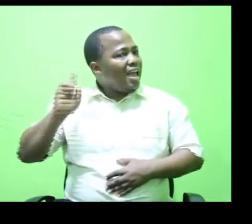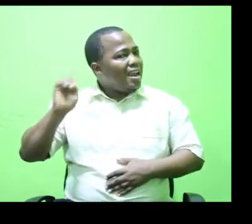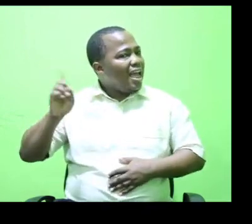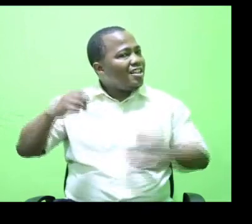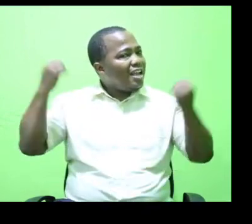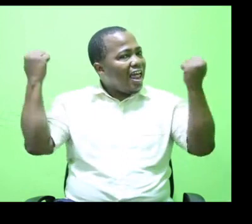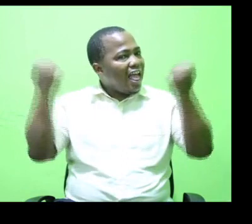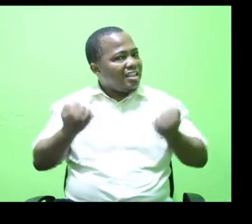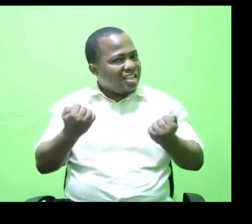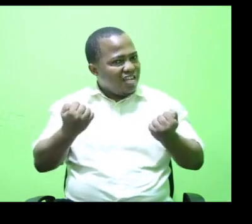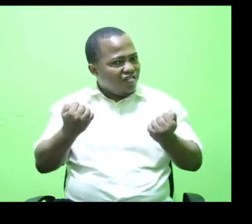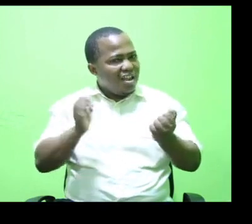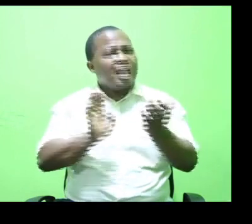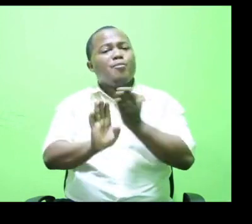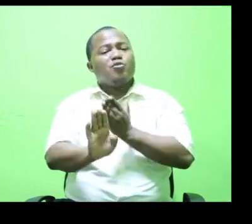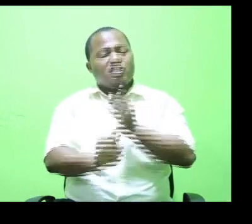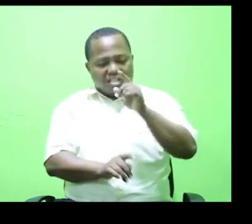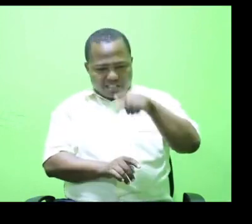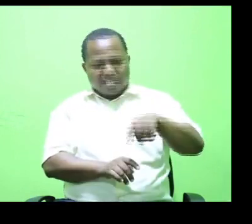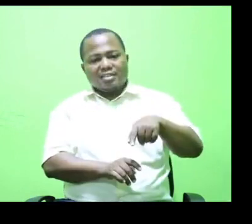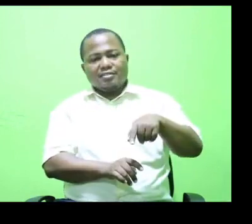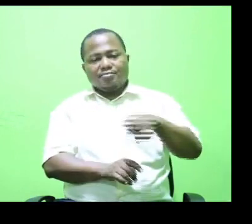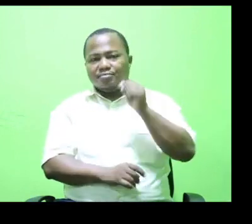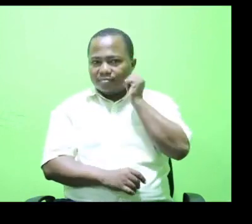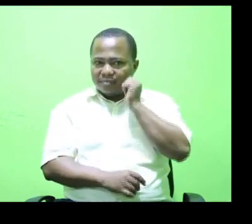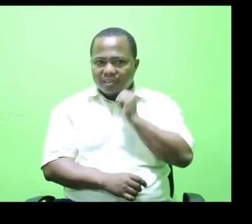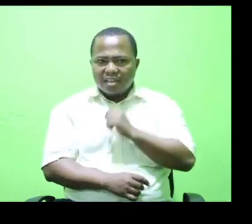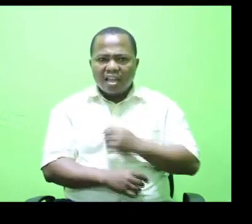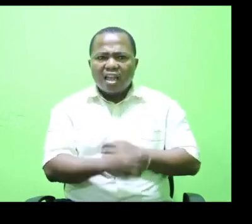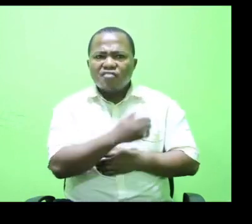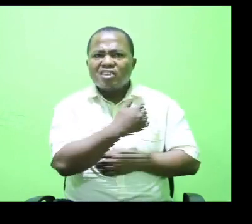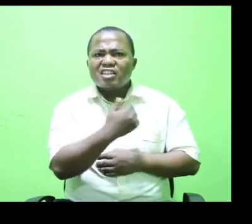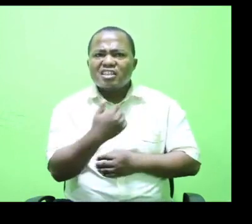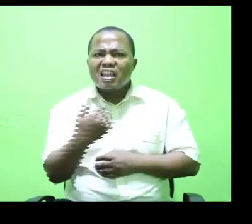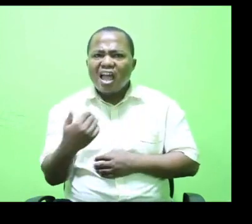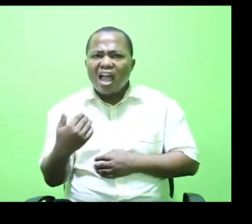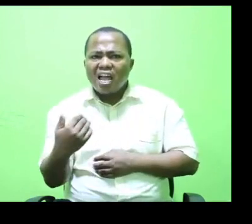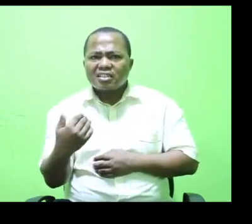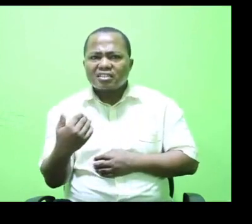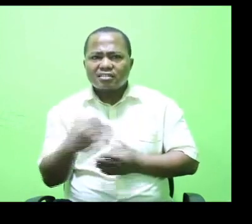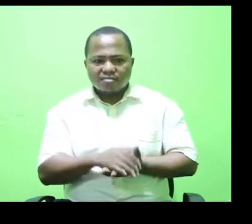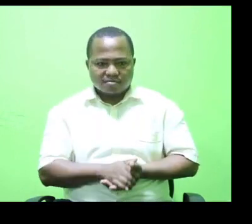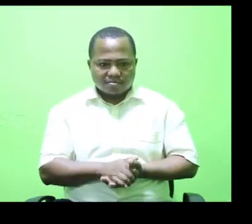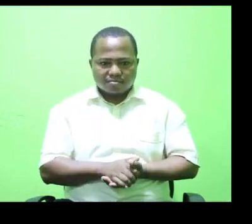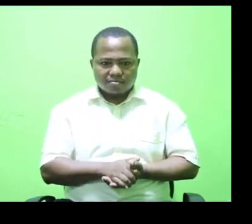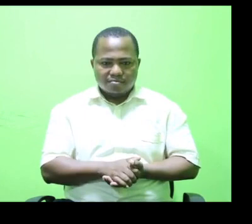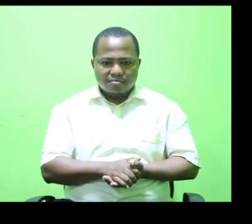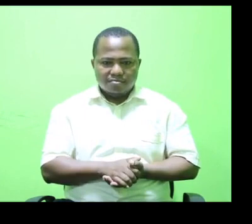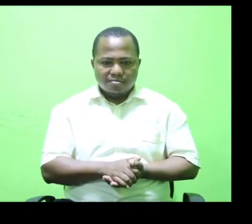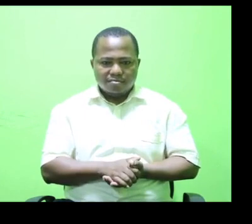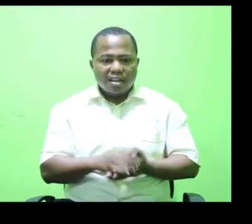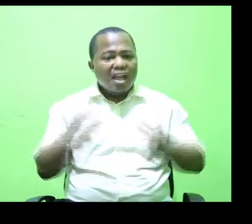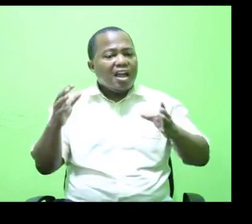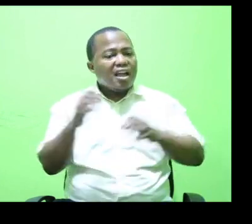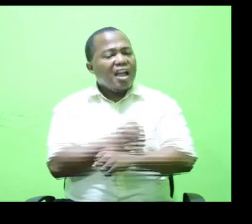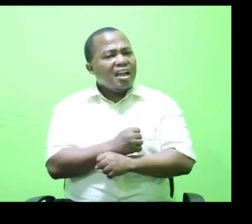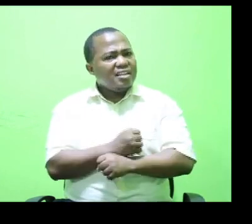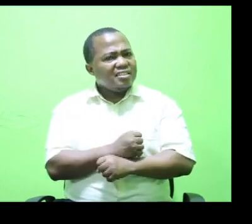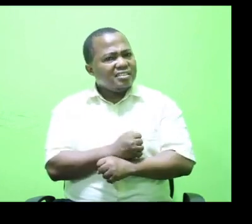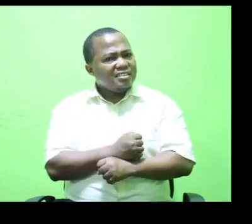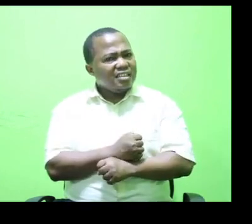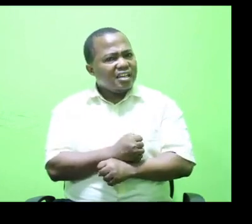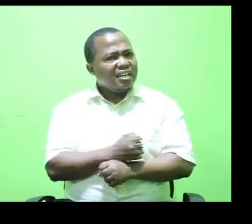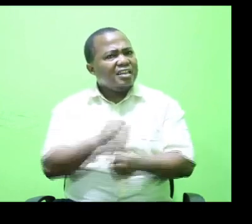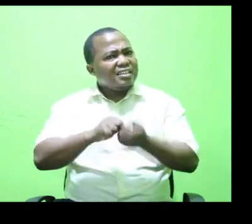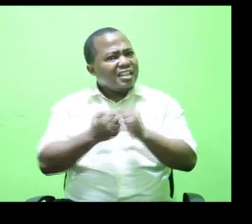natural active immunity is that if a child catches measles, the body of that